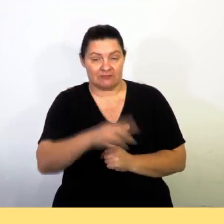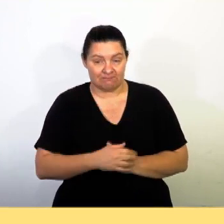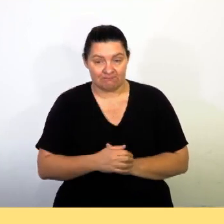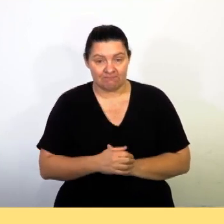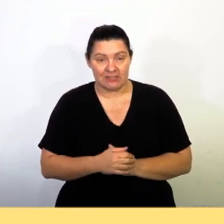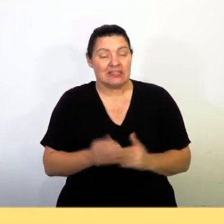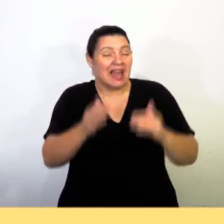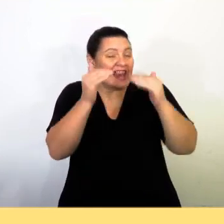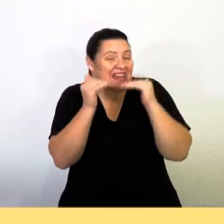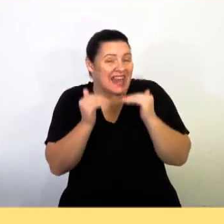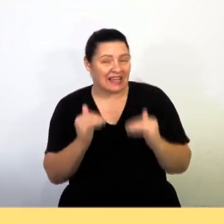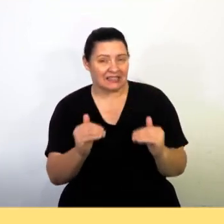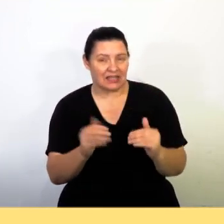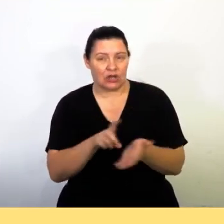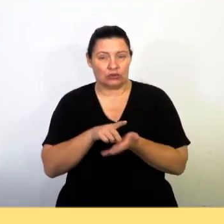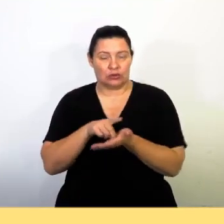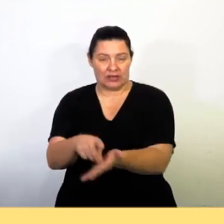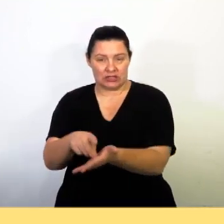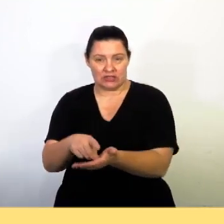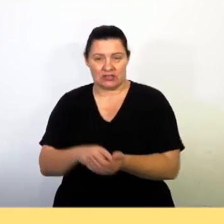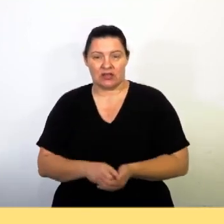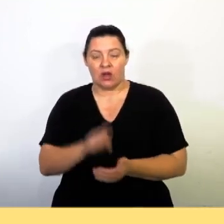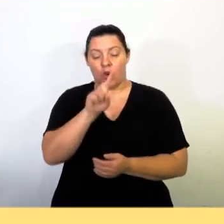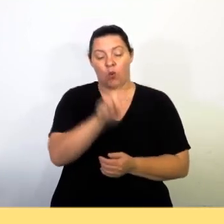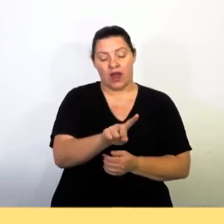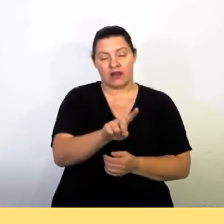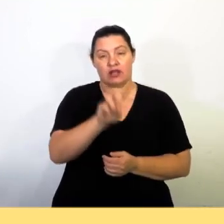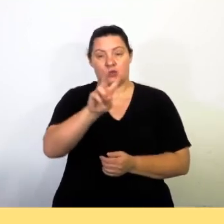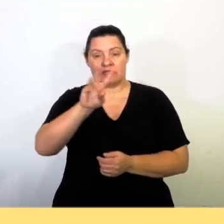275. The next one that I'm given is donations,